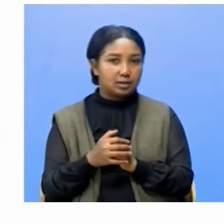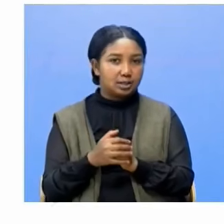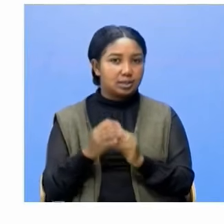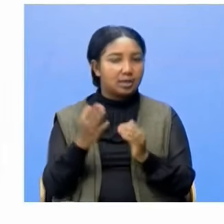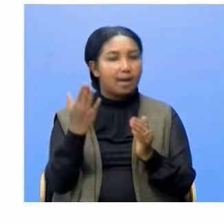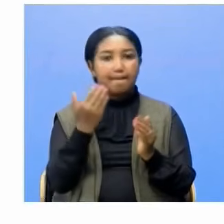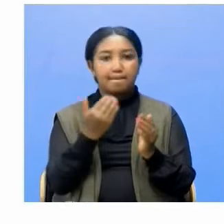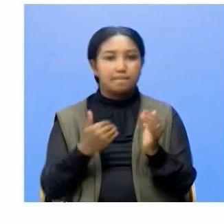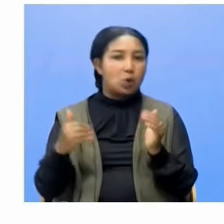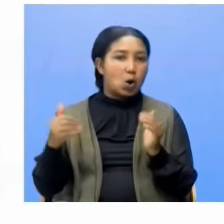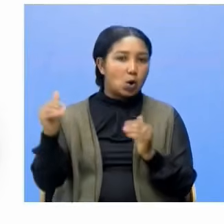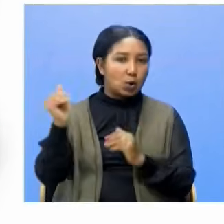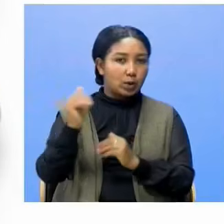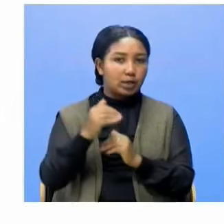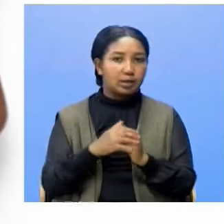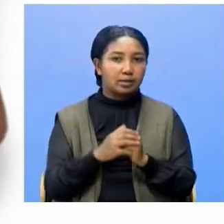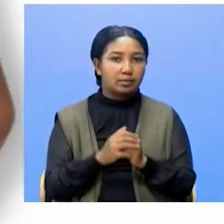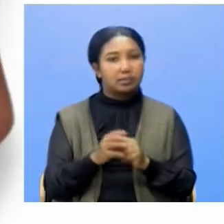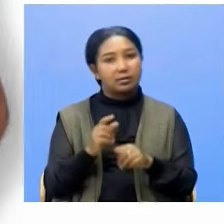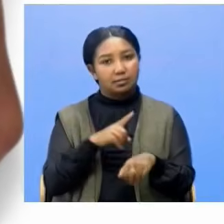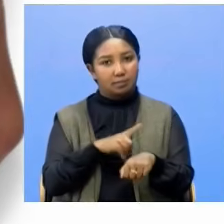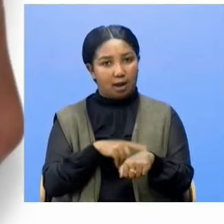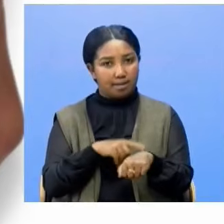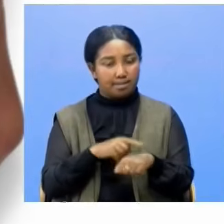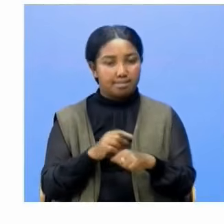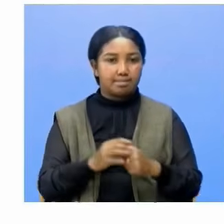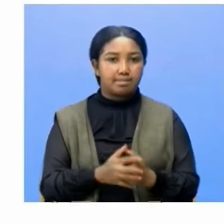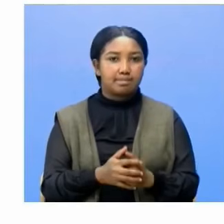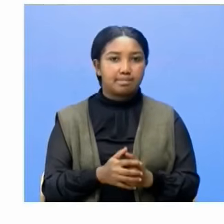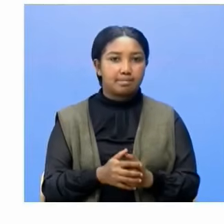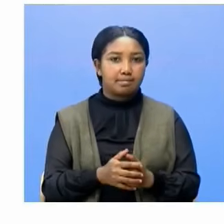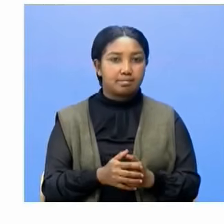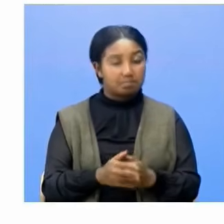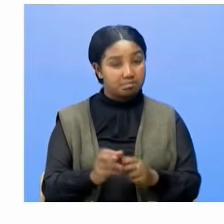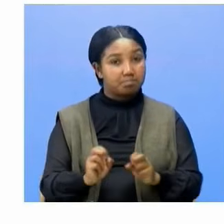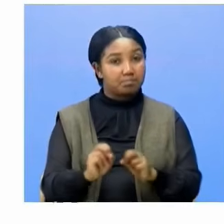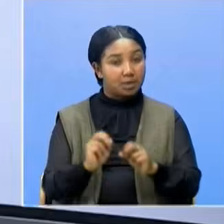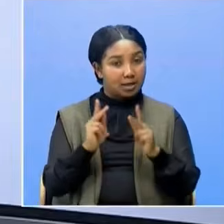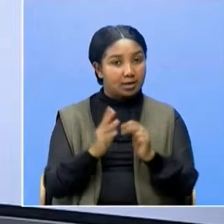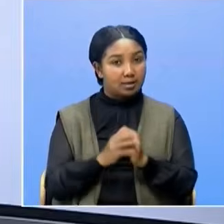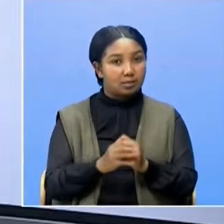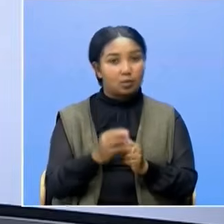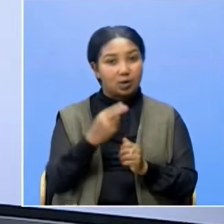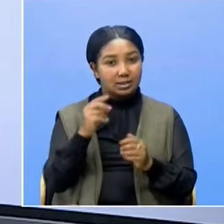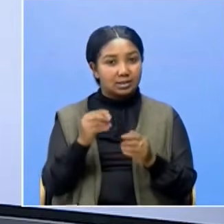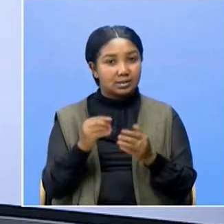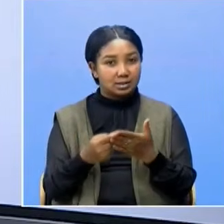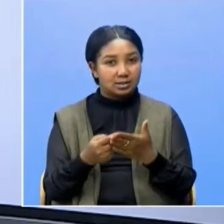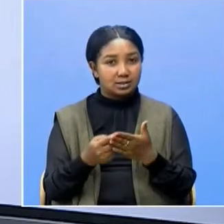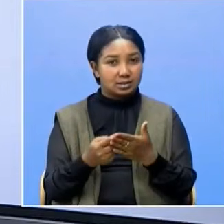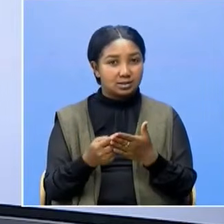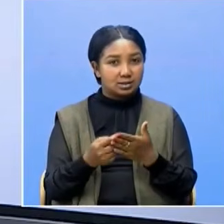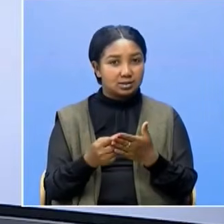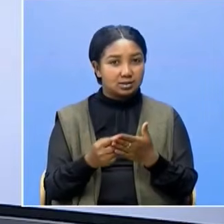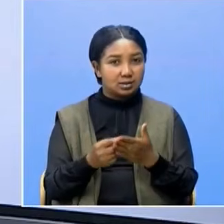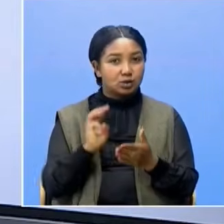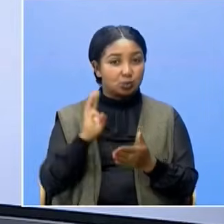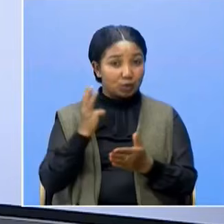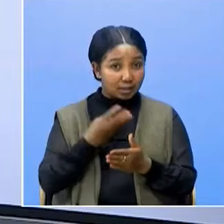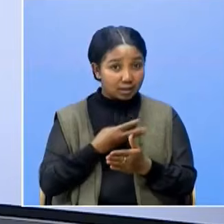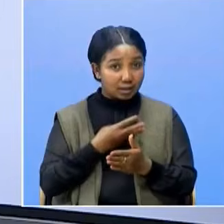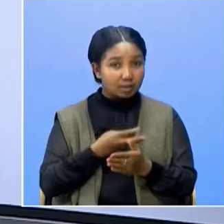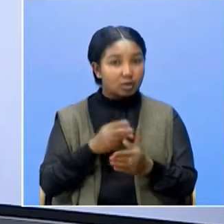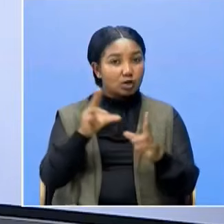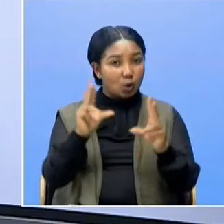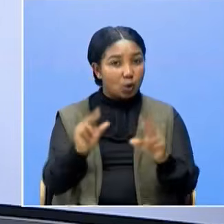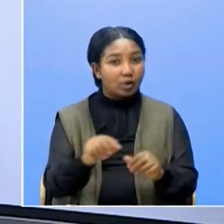more time. Okay, look at this. We